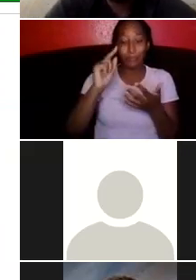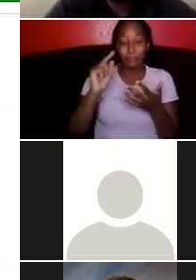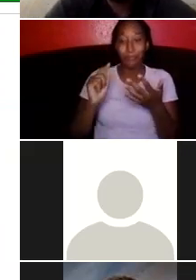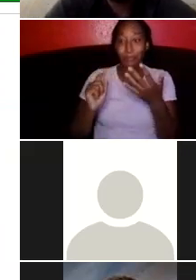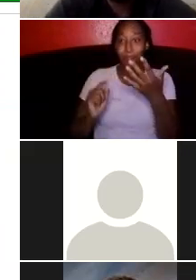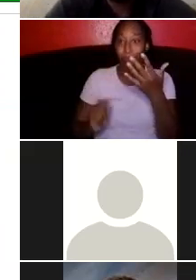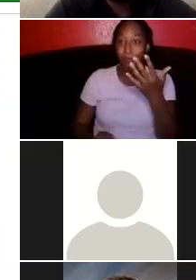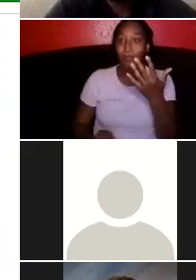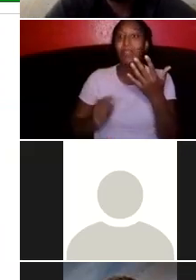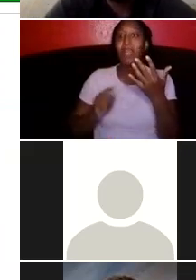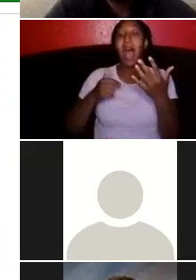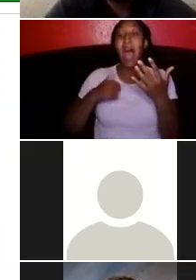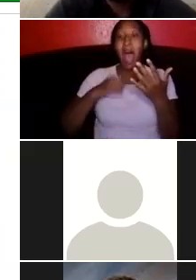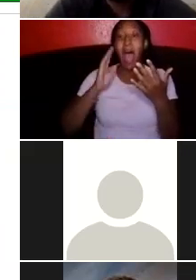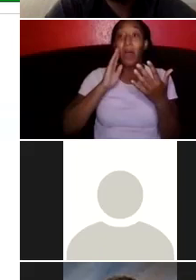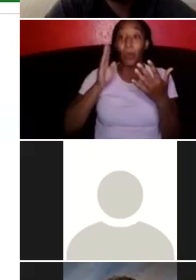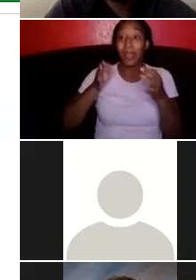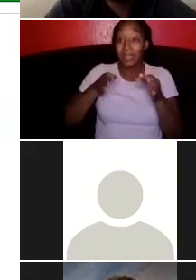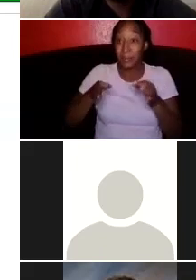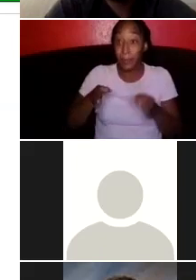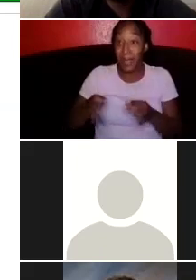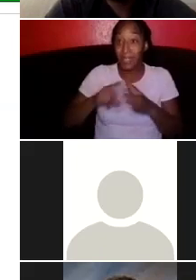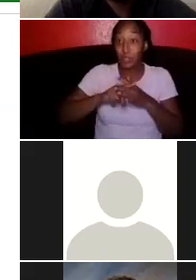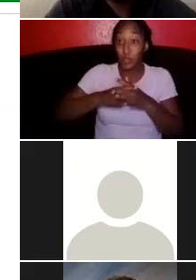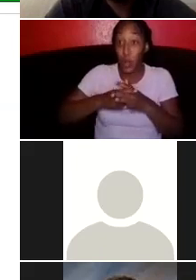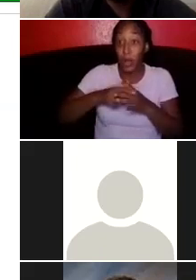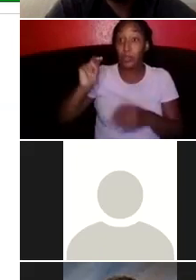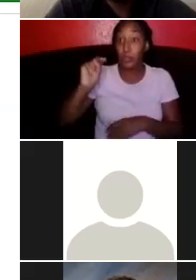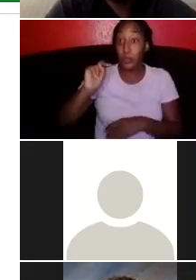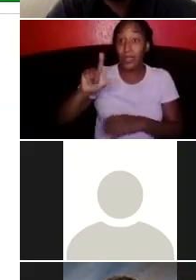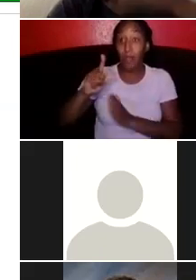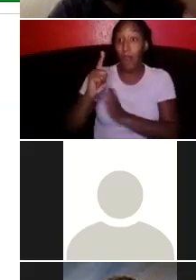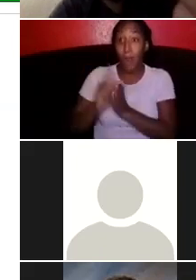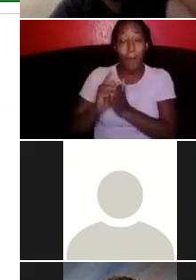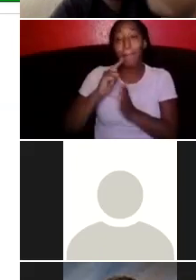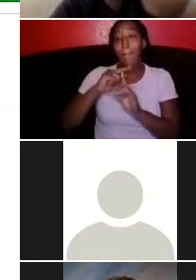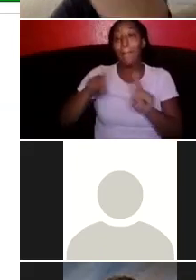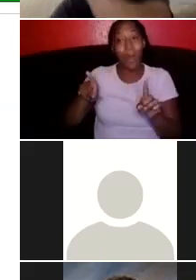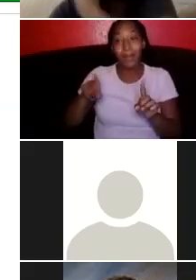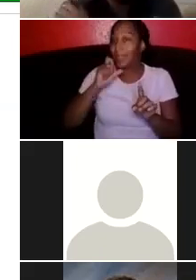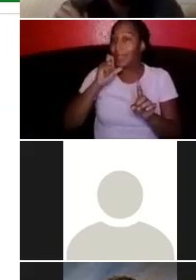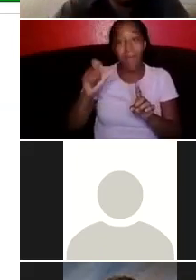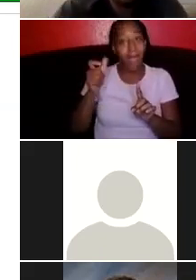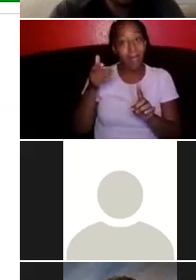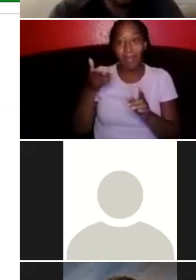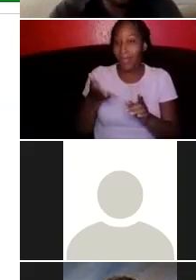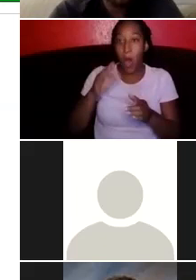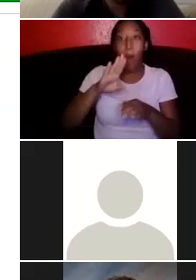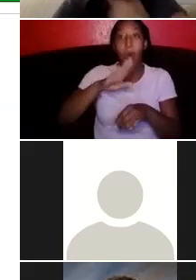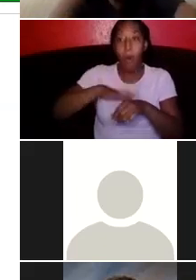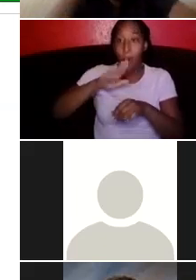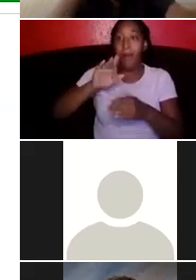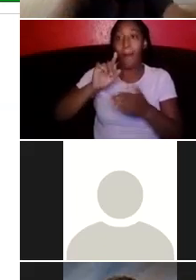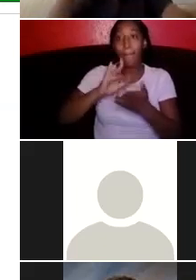topic moving forward on the final exam. Okay. All right. So let me just stop